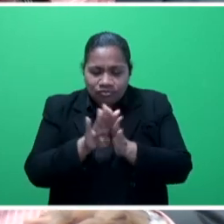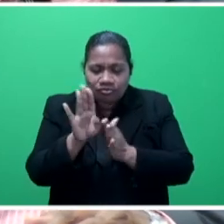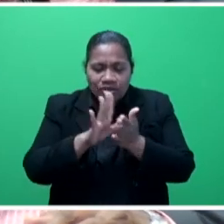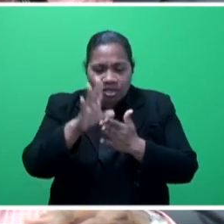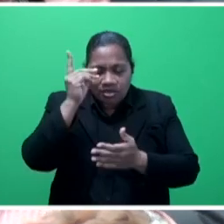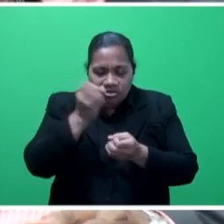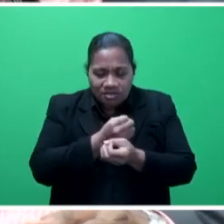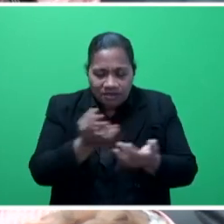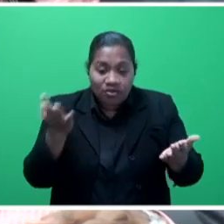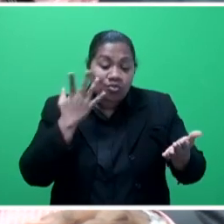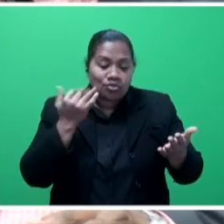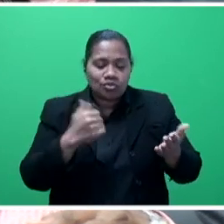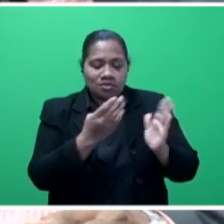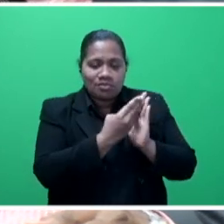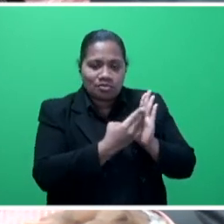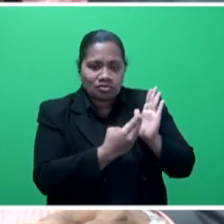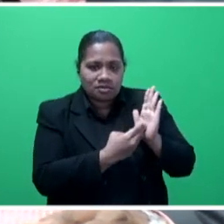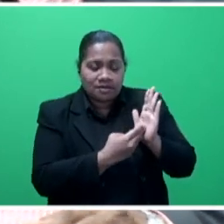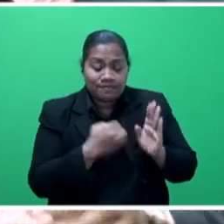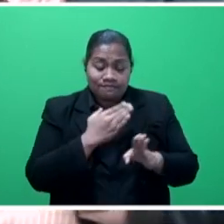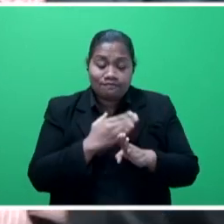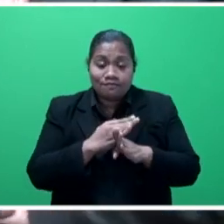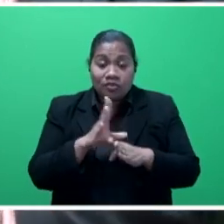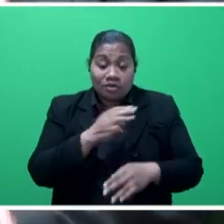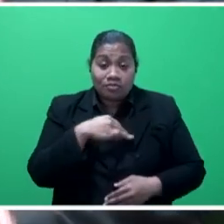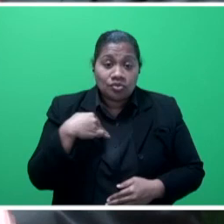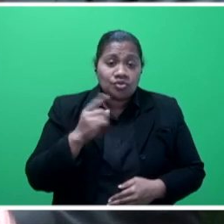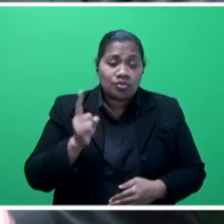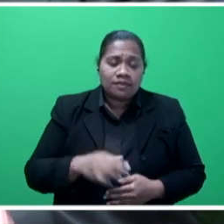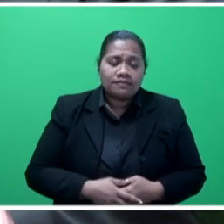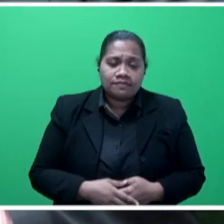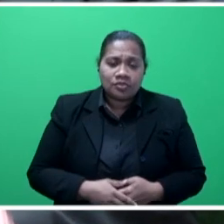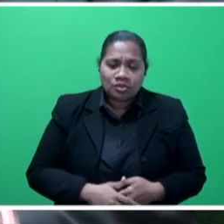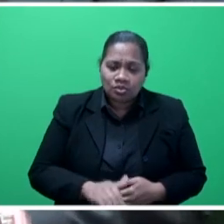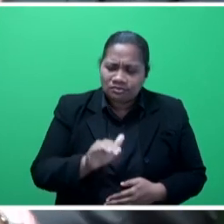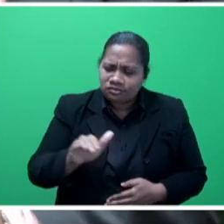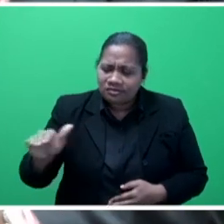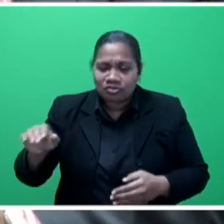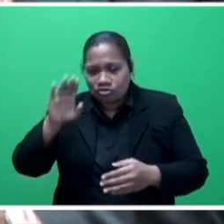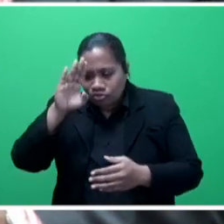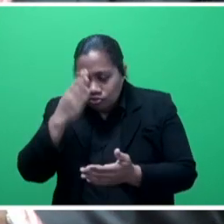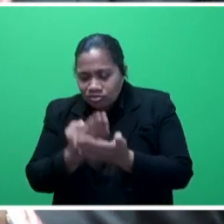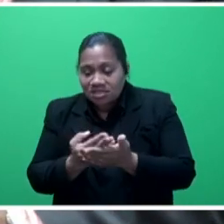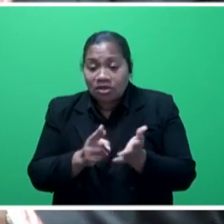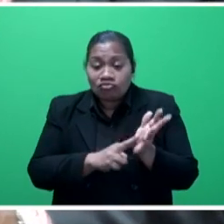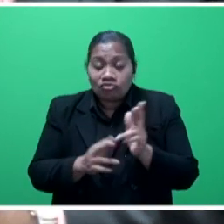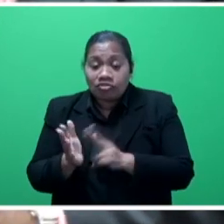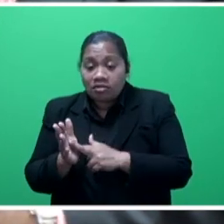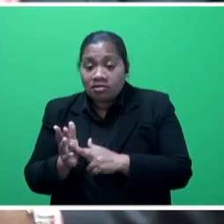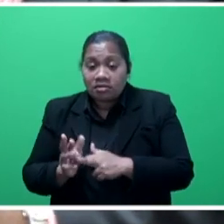using this budget. The efforts of the Ministry will be to reach out to our students in the rural, remote, and